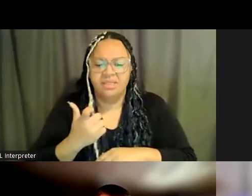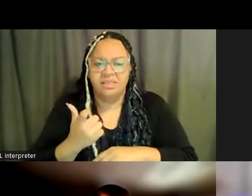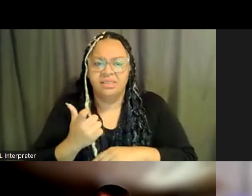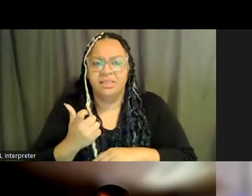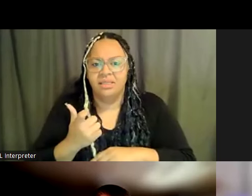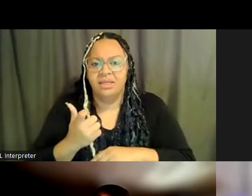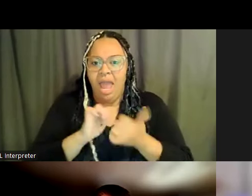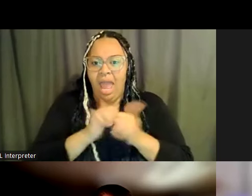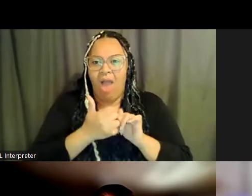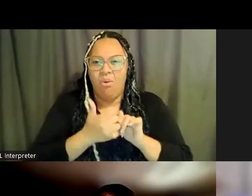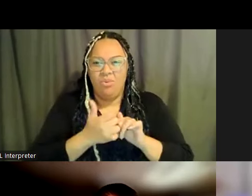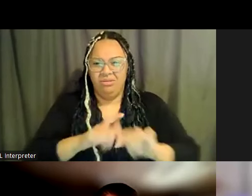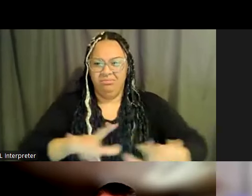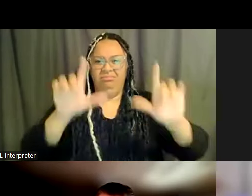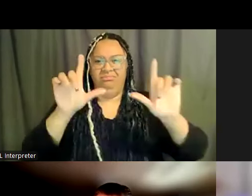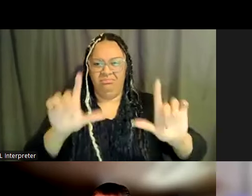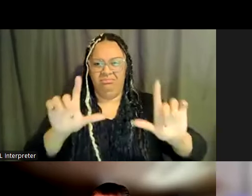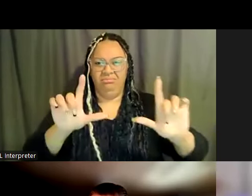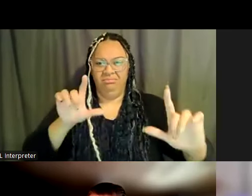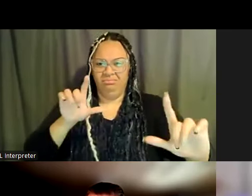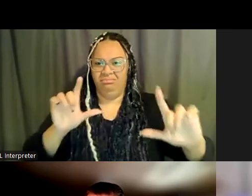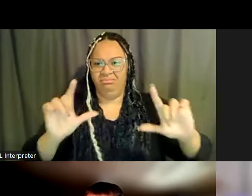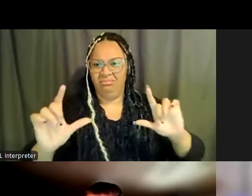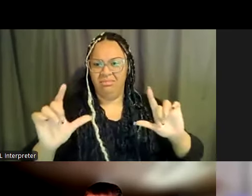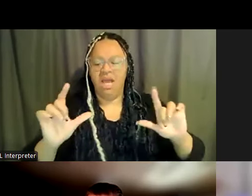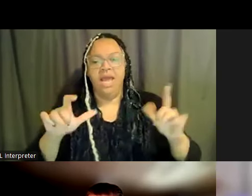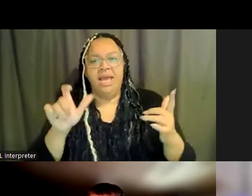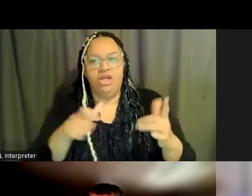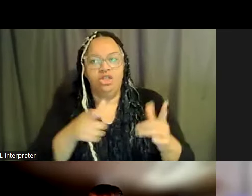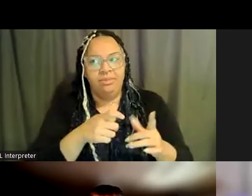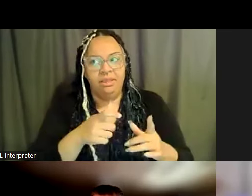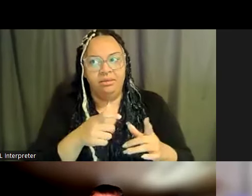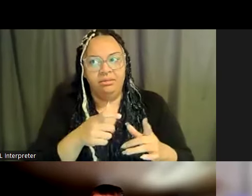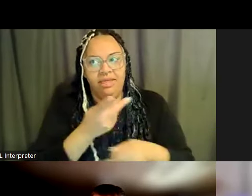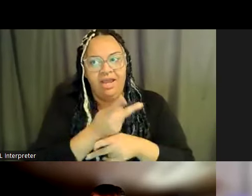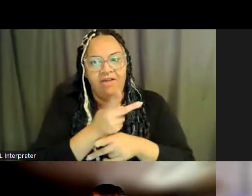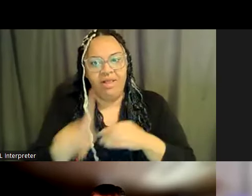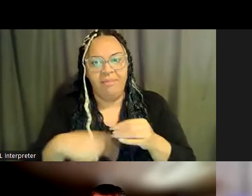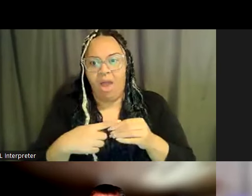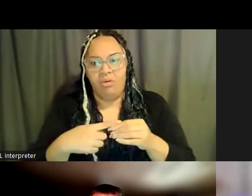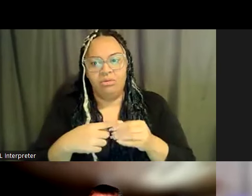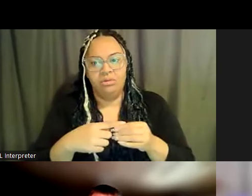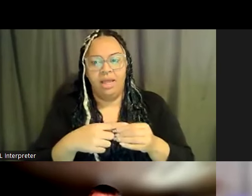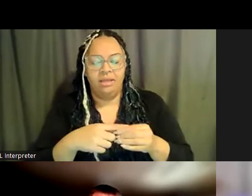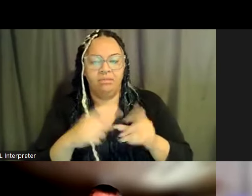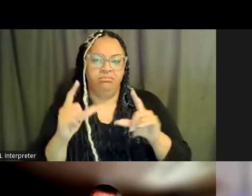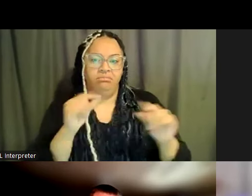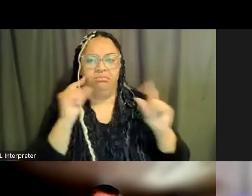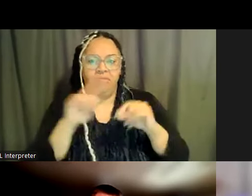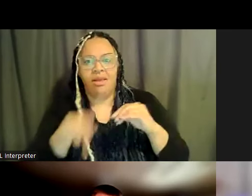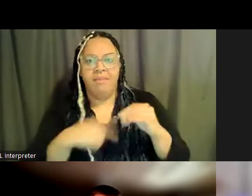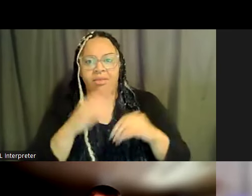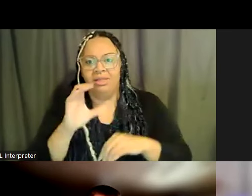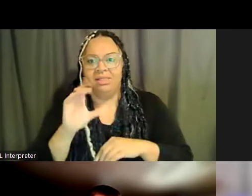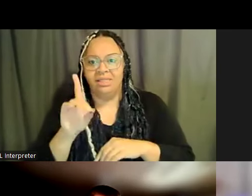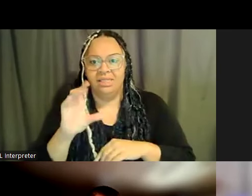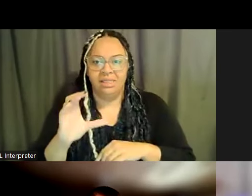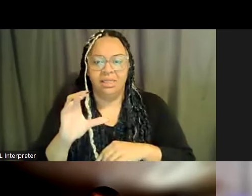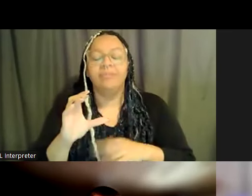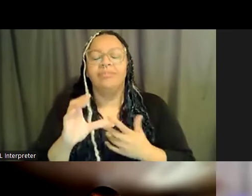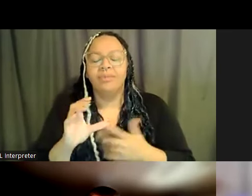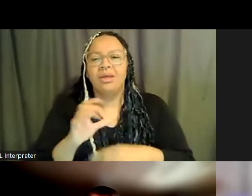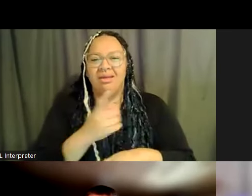was framed, and I guess I should be careful about knocking the CDC, but the way they messaged it was, okay, so that means